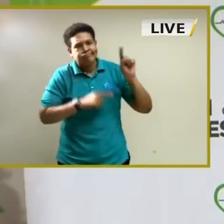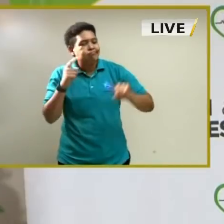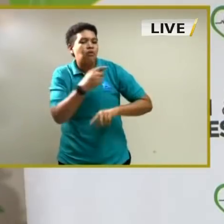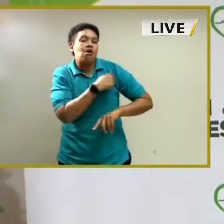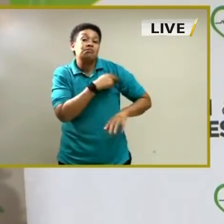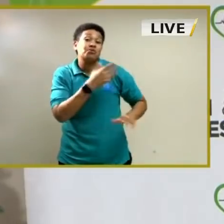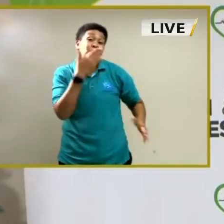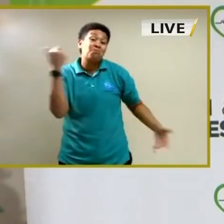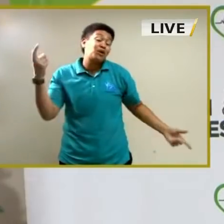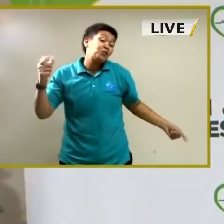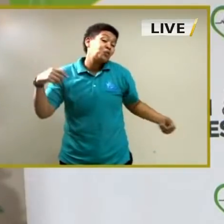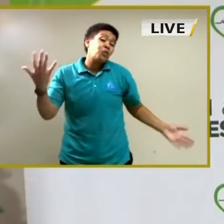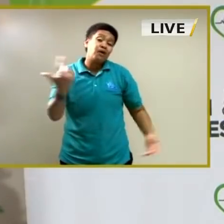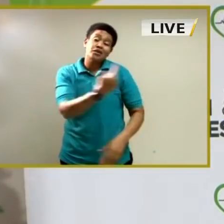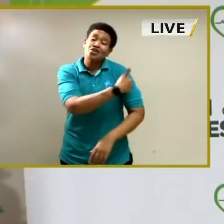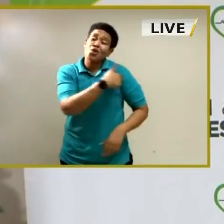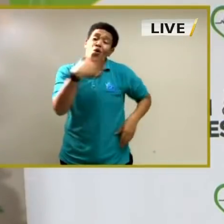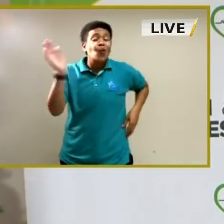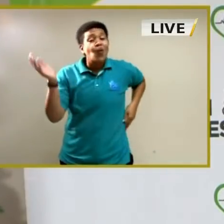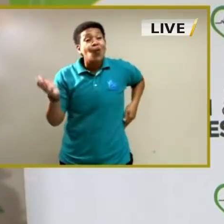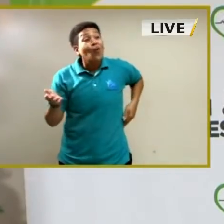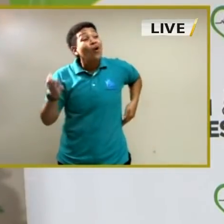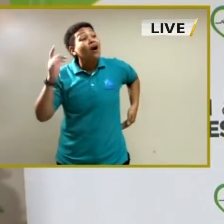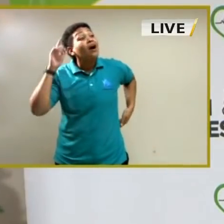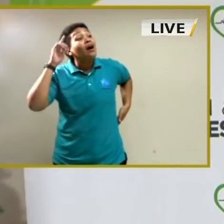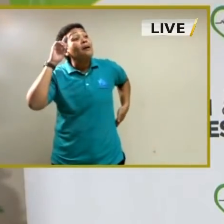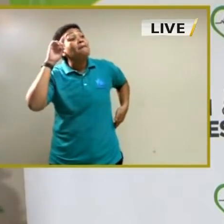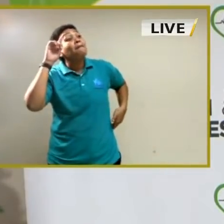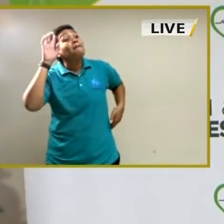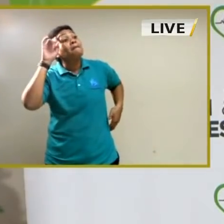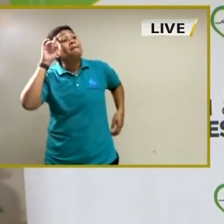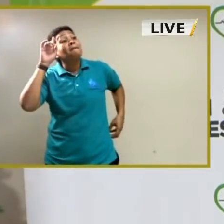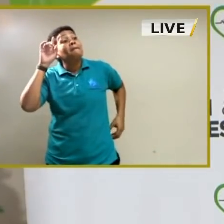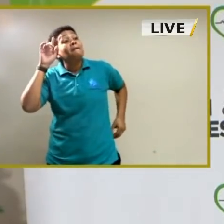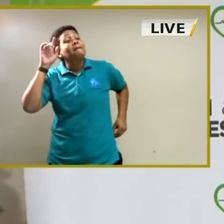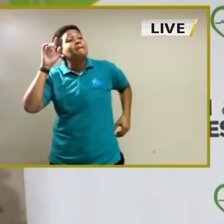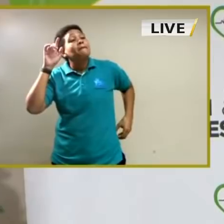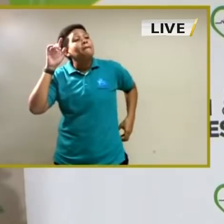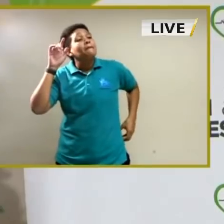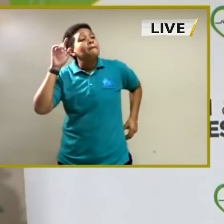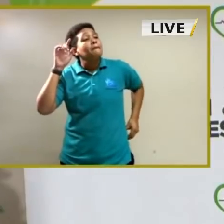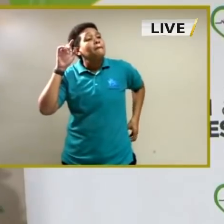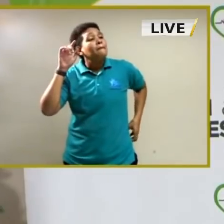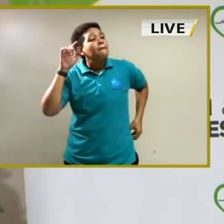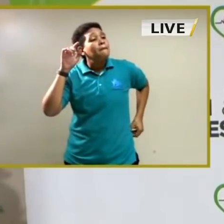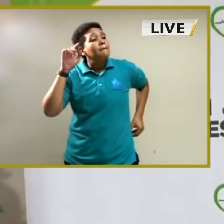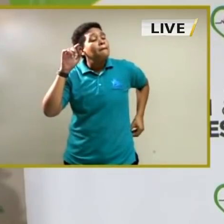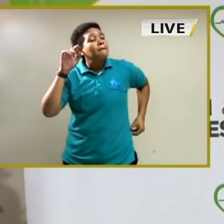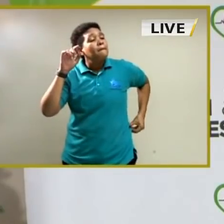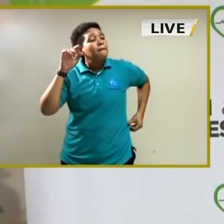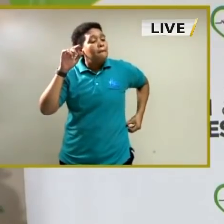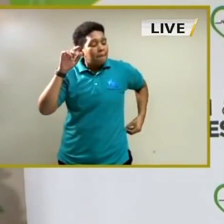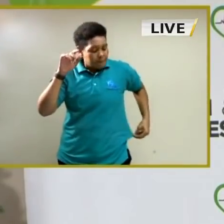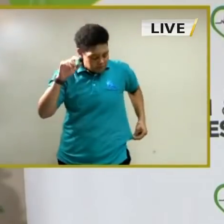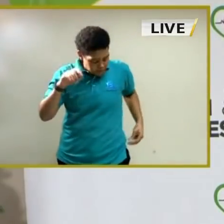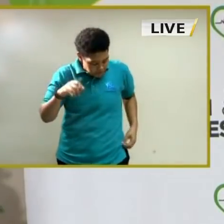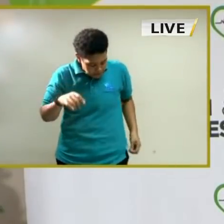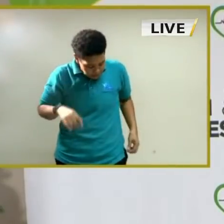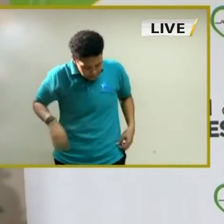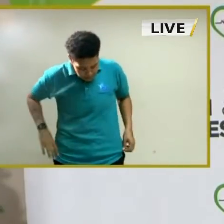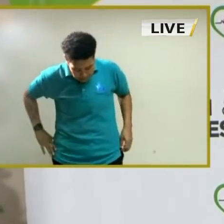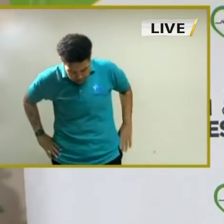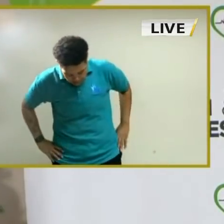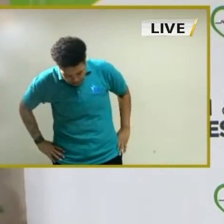The conclusion again here is that there is sufficient